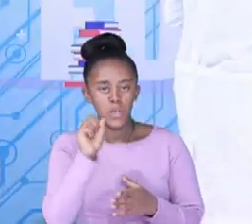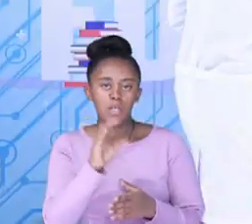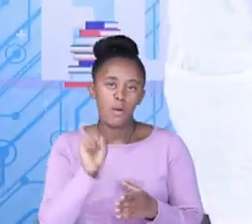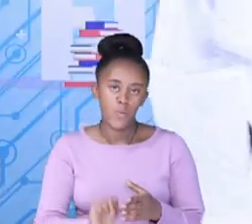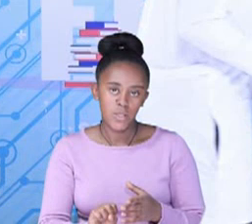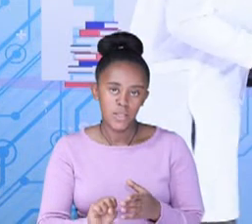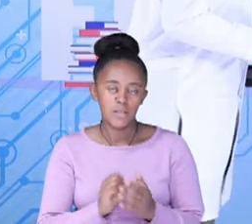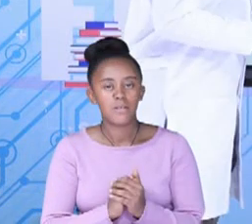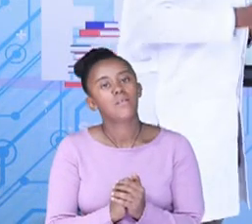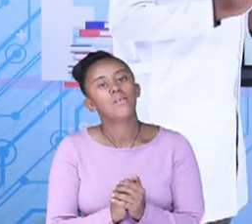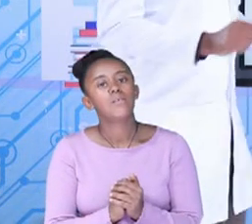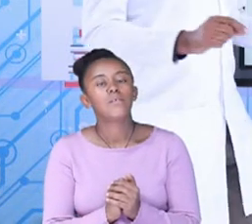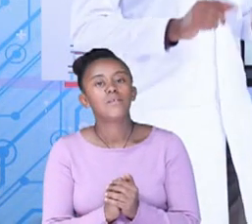south.